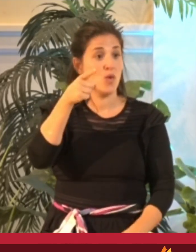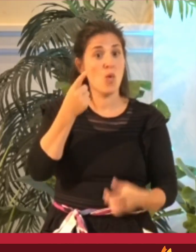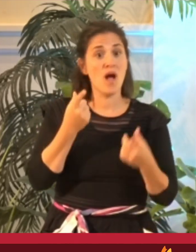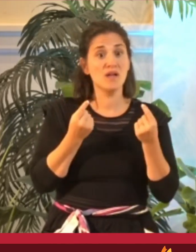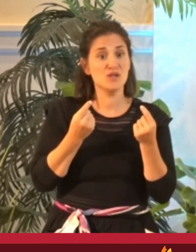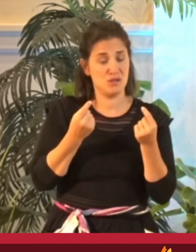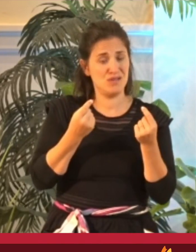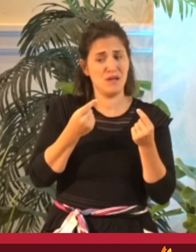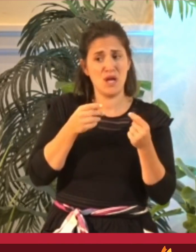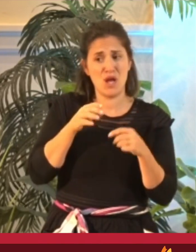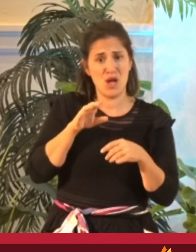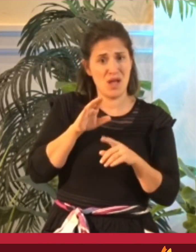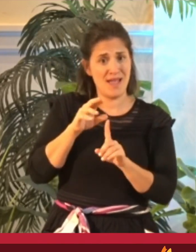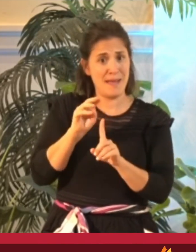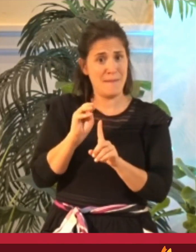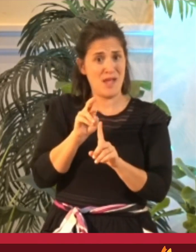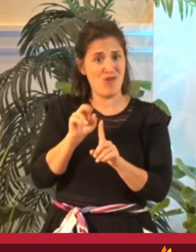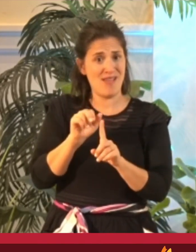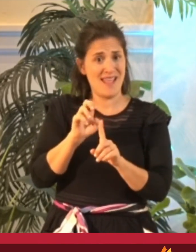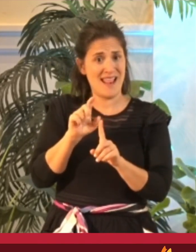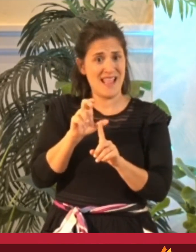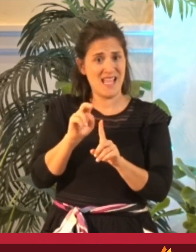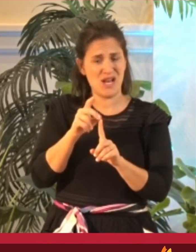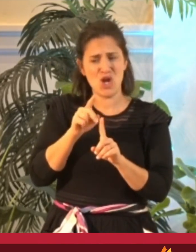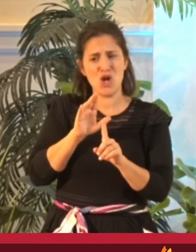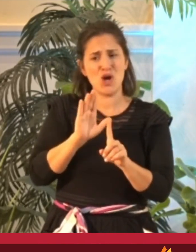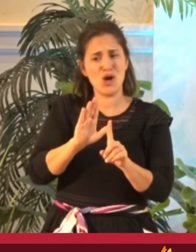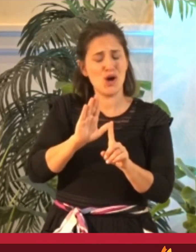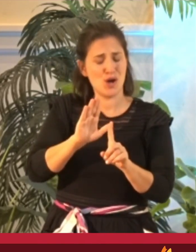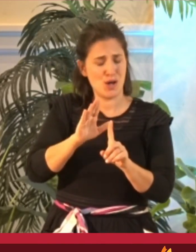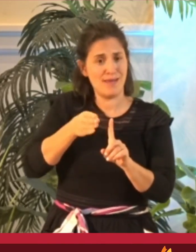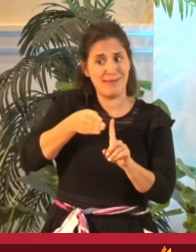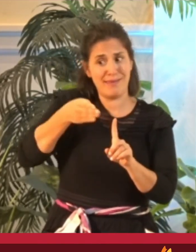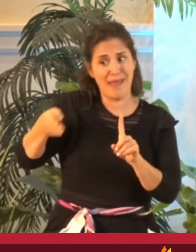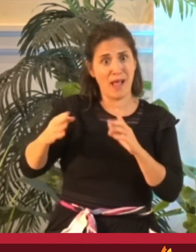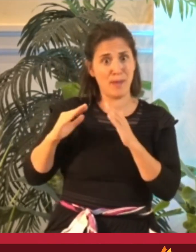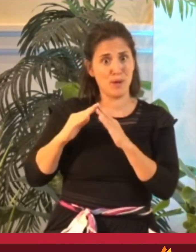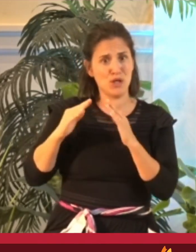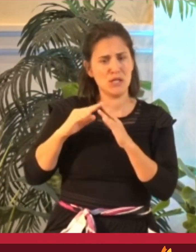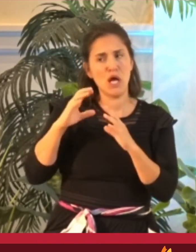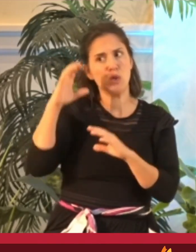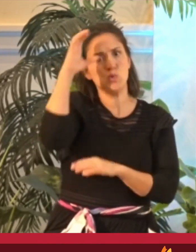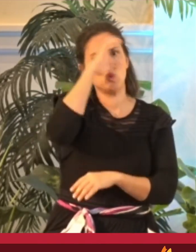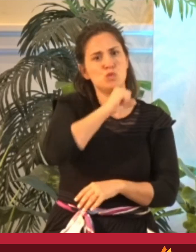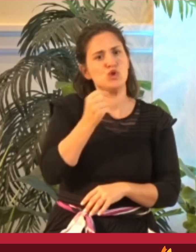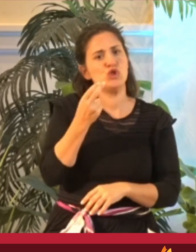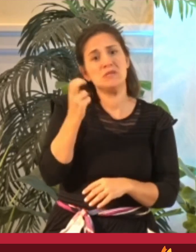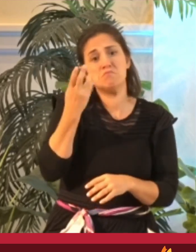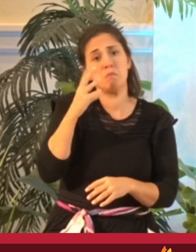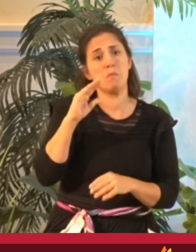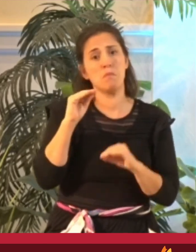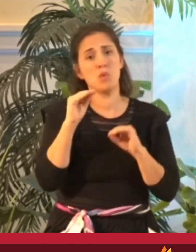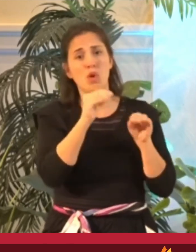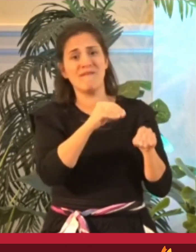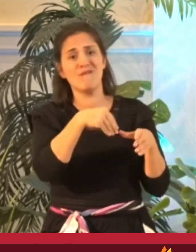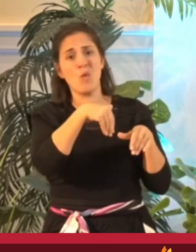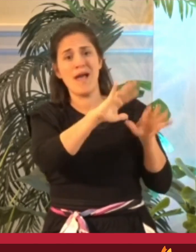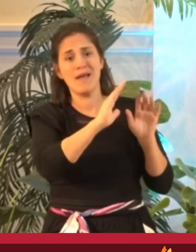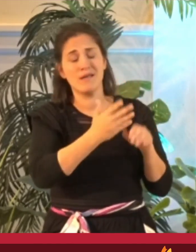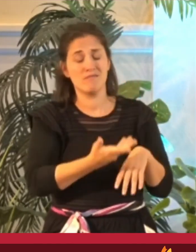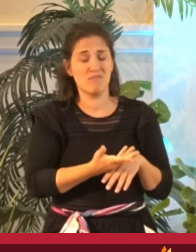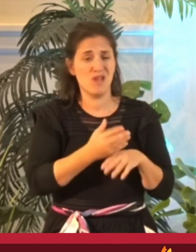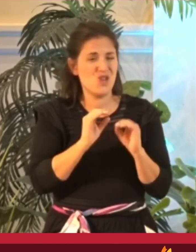neighbors assumed that she simply moved away. No one checked in, no one knocked on the